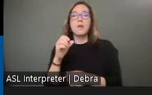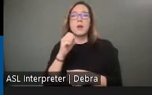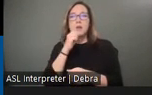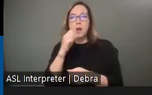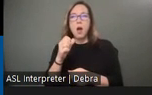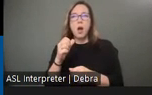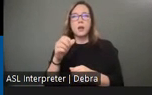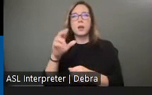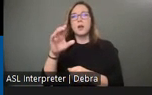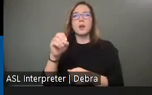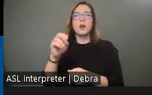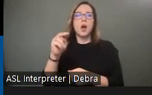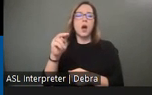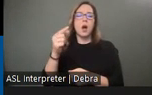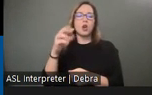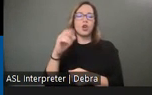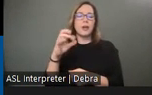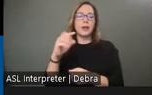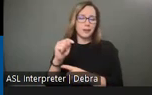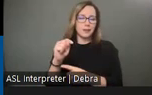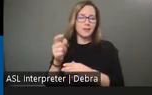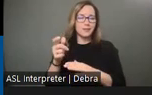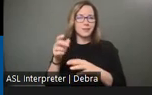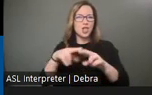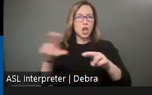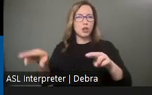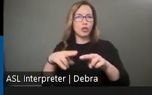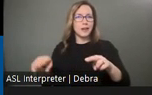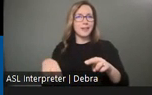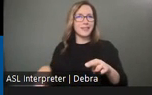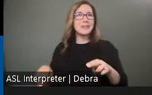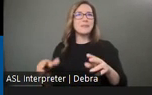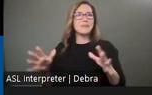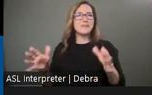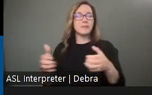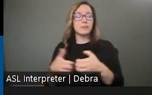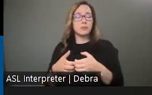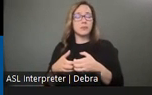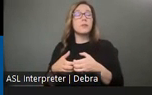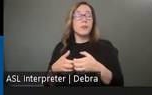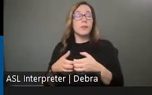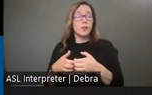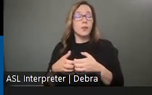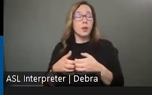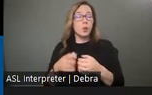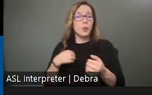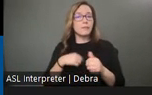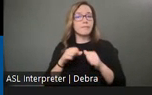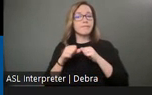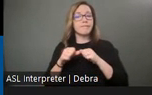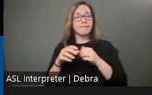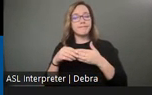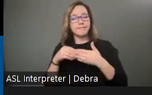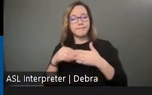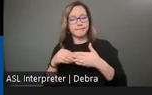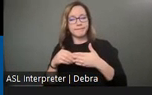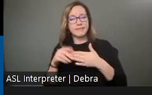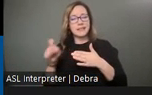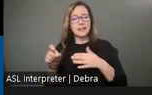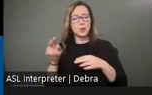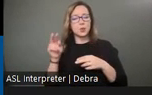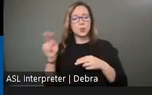so we've shifted back to that. However, we are continuing some of the flexibilities, which is why you need to look at both